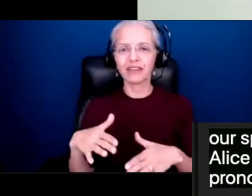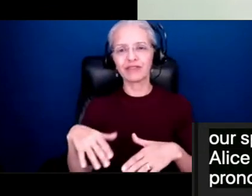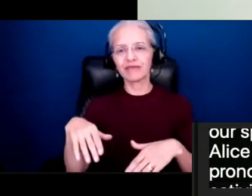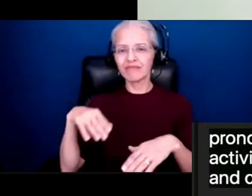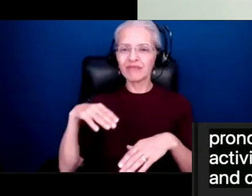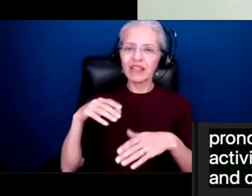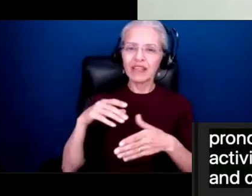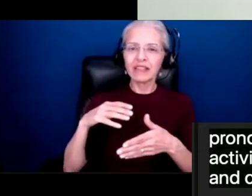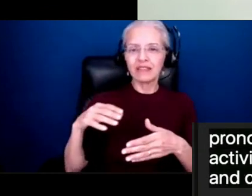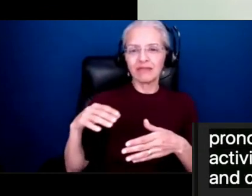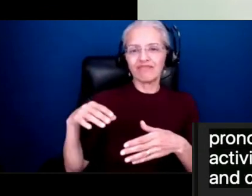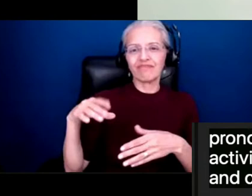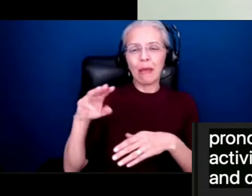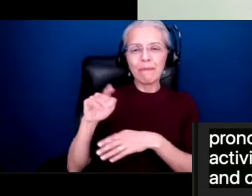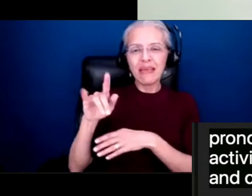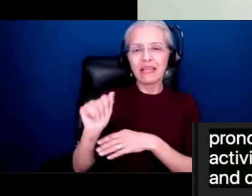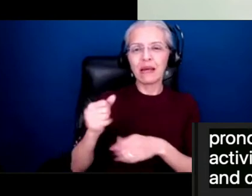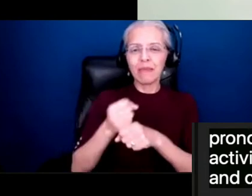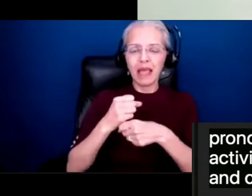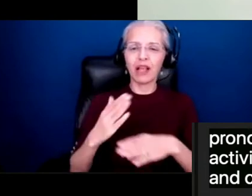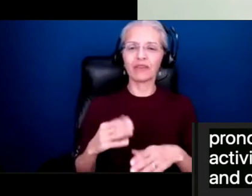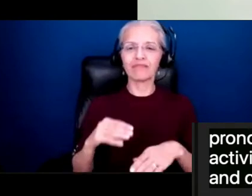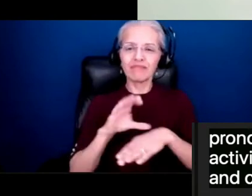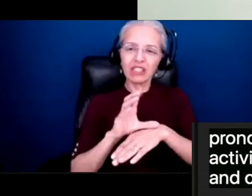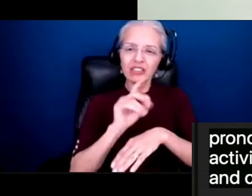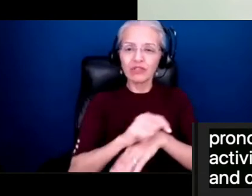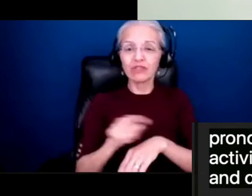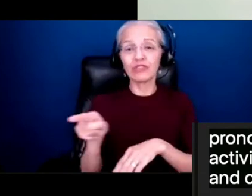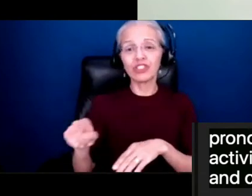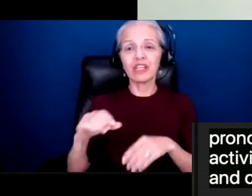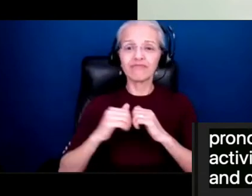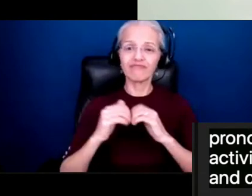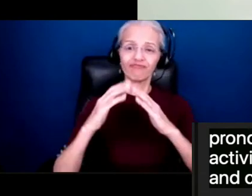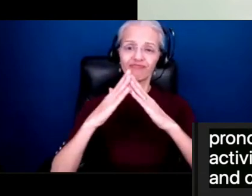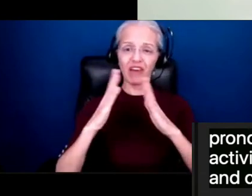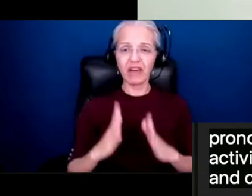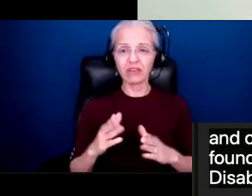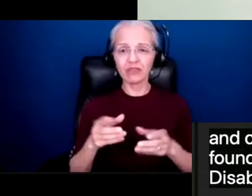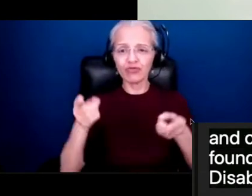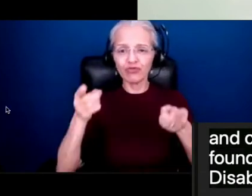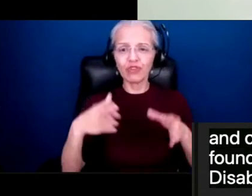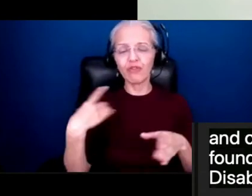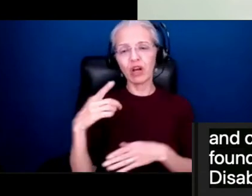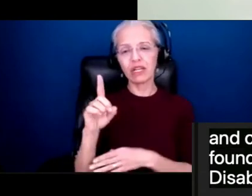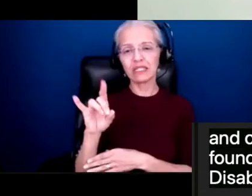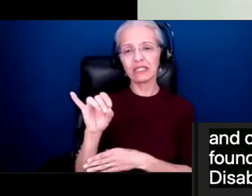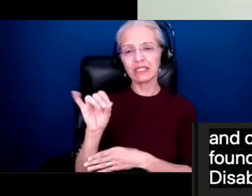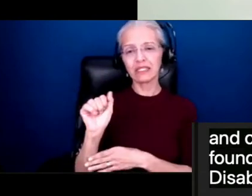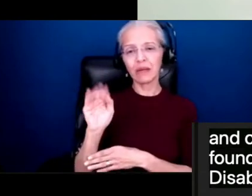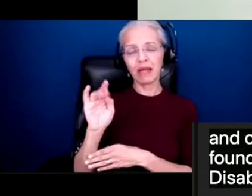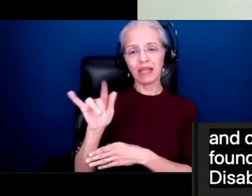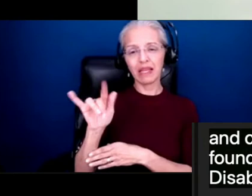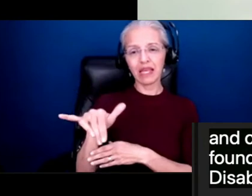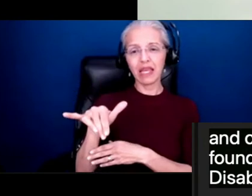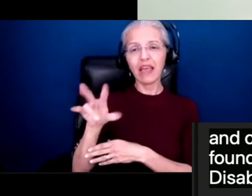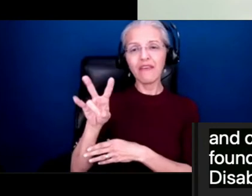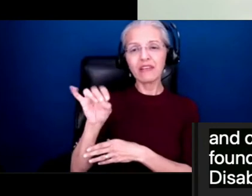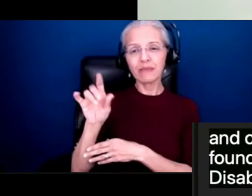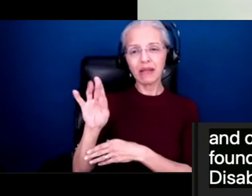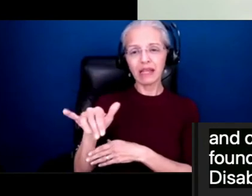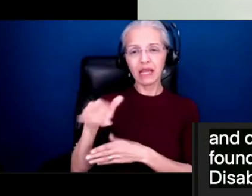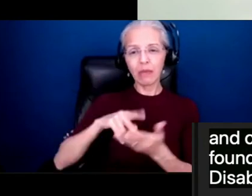the Disability Visibility Project, an online community dedicated to creating, sharing, and